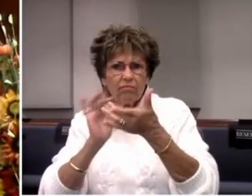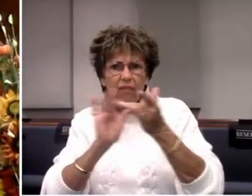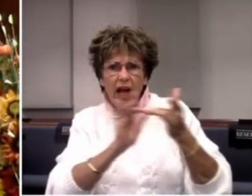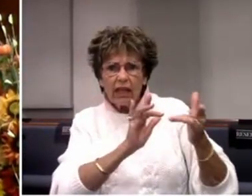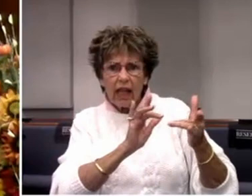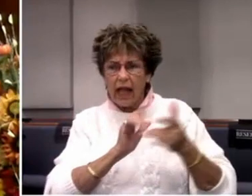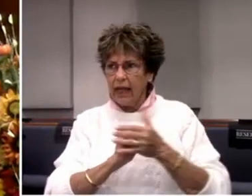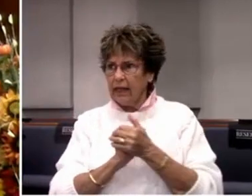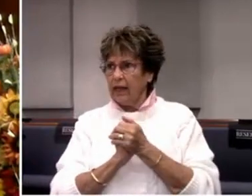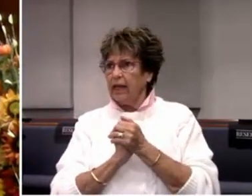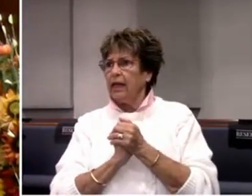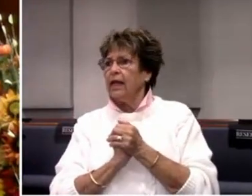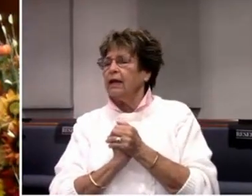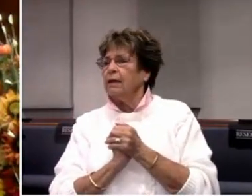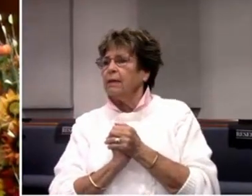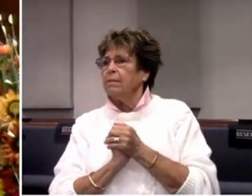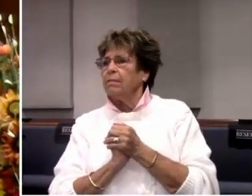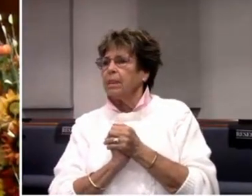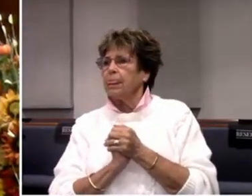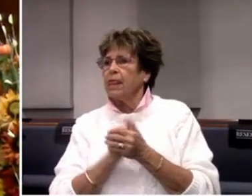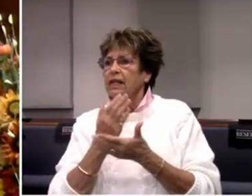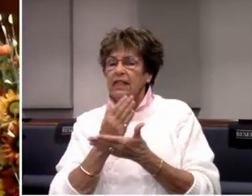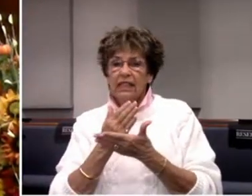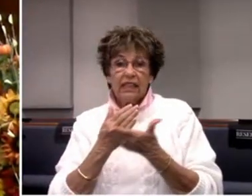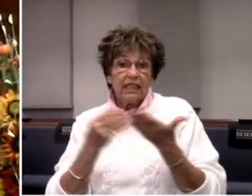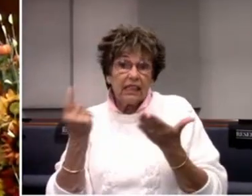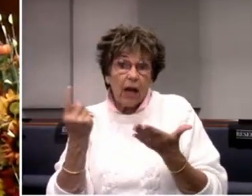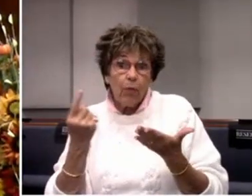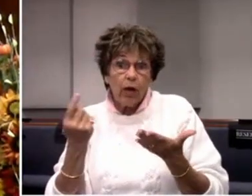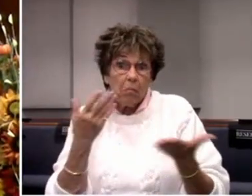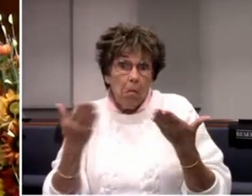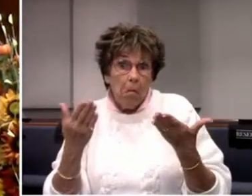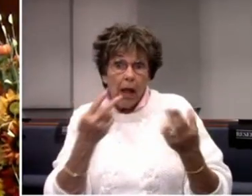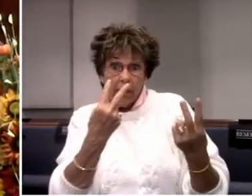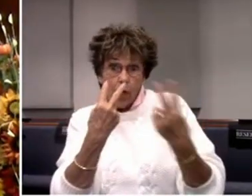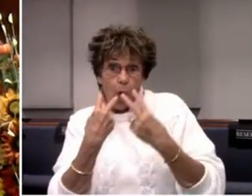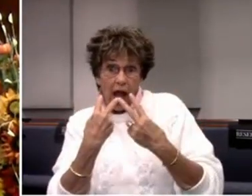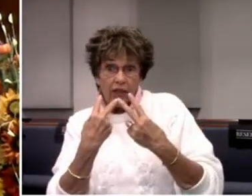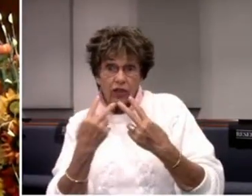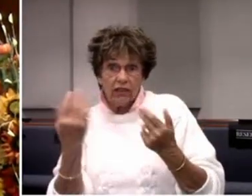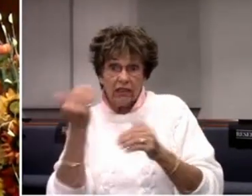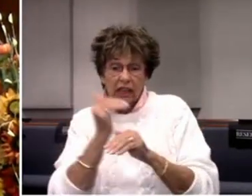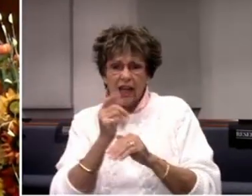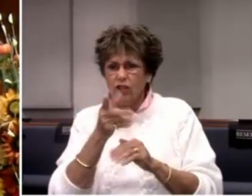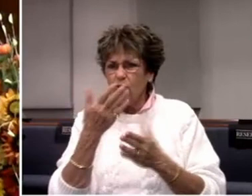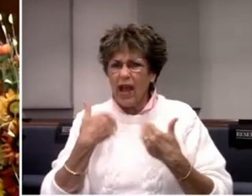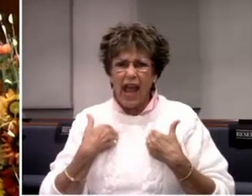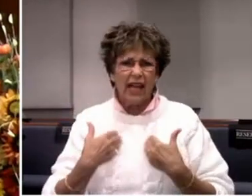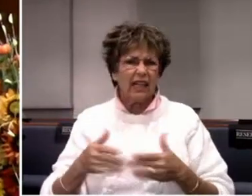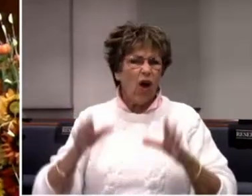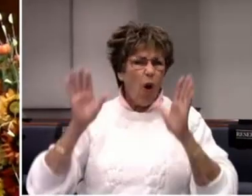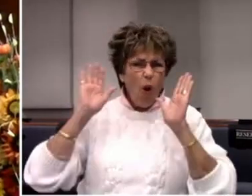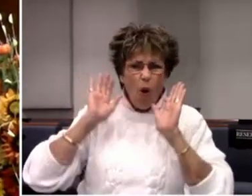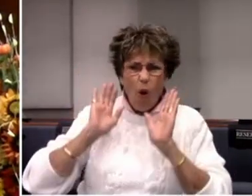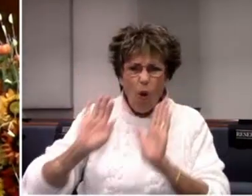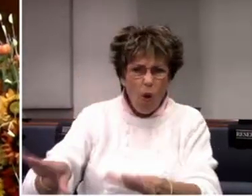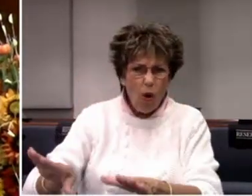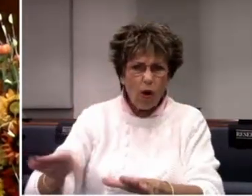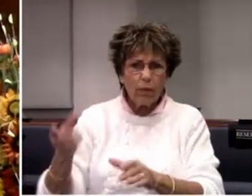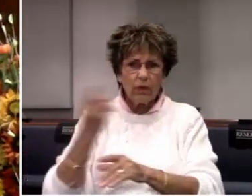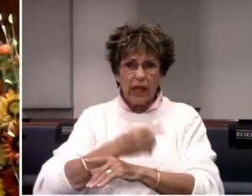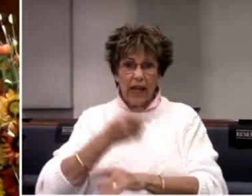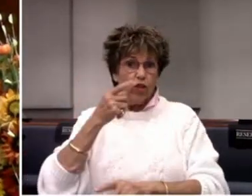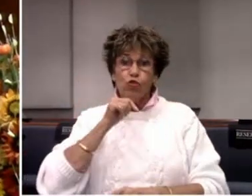to you because he kind of pricked me about it. Somebody might be watching tonight, and you've had such a rough day with people that you didn't come to church